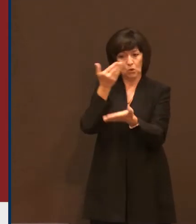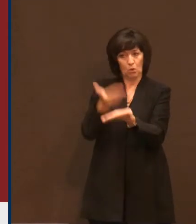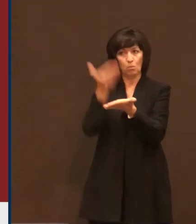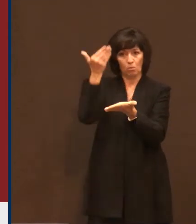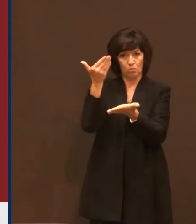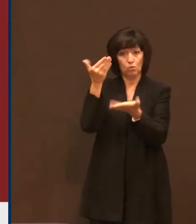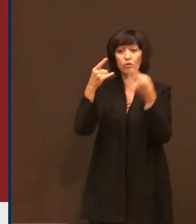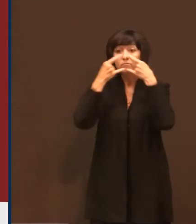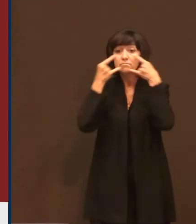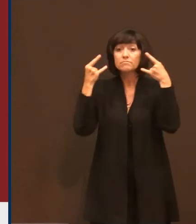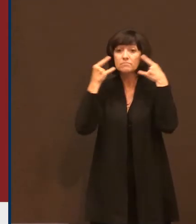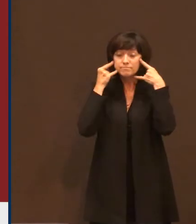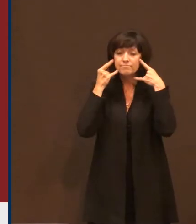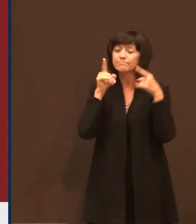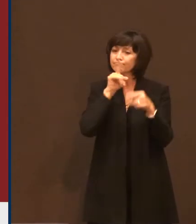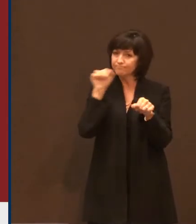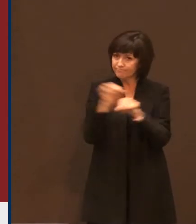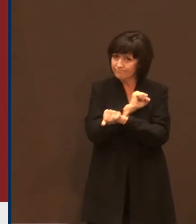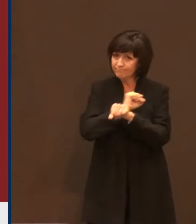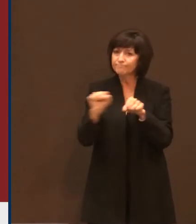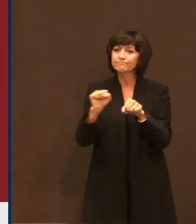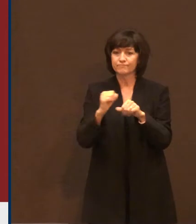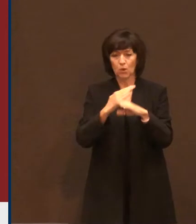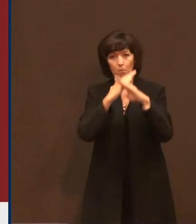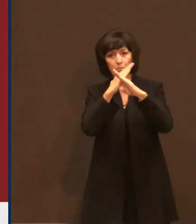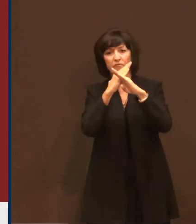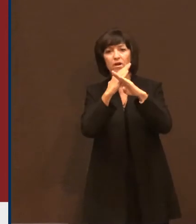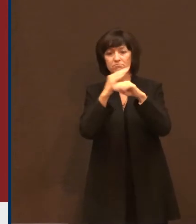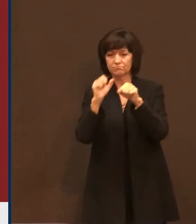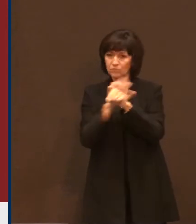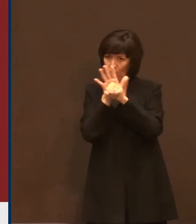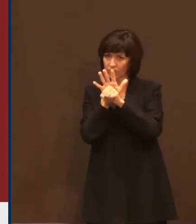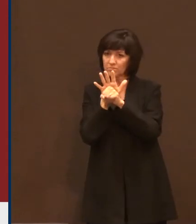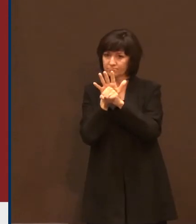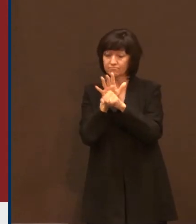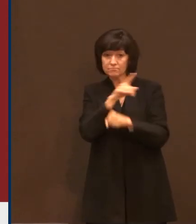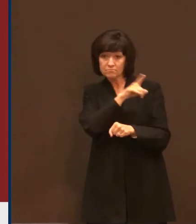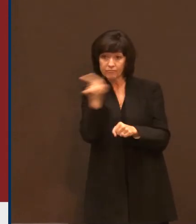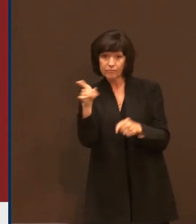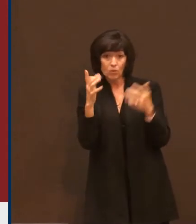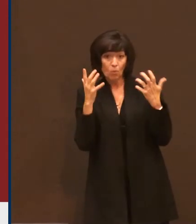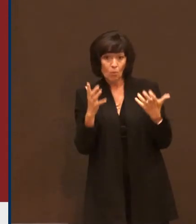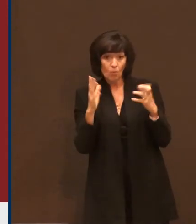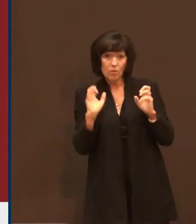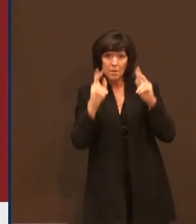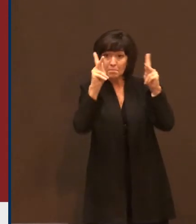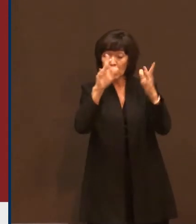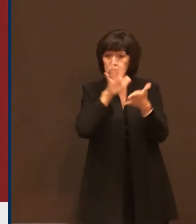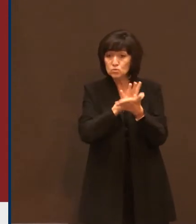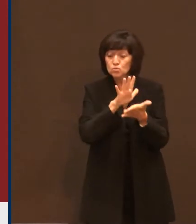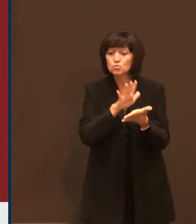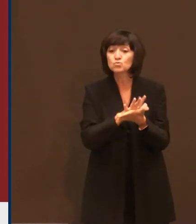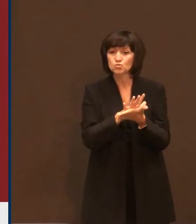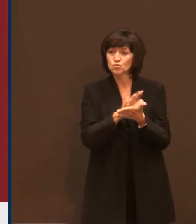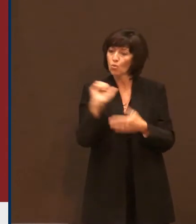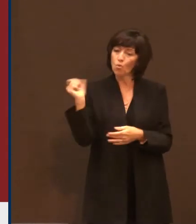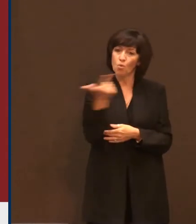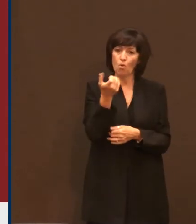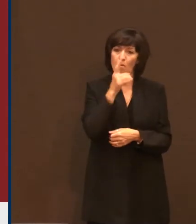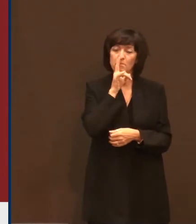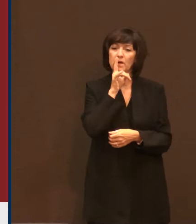to go back to school, and we do, for in-person instruction, then we all should make sure we're wearing face masks, because that's going